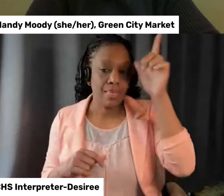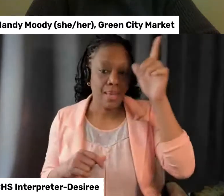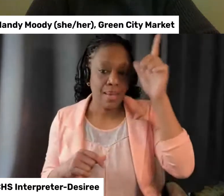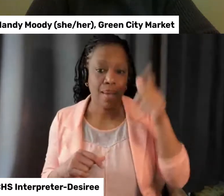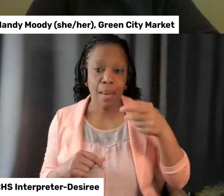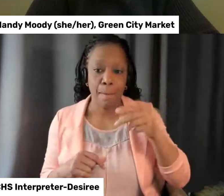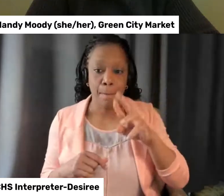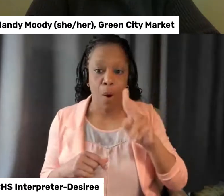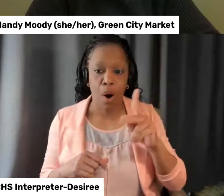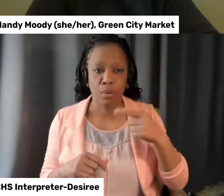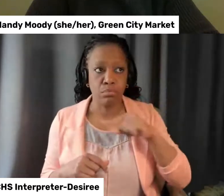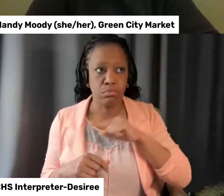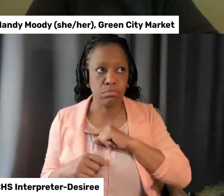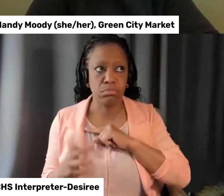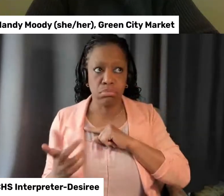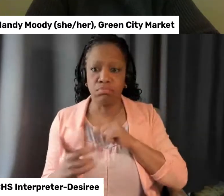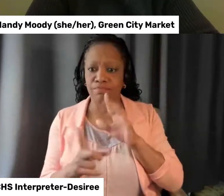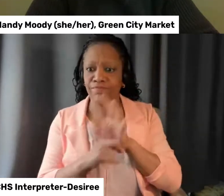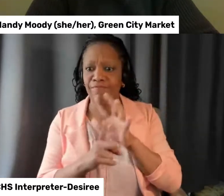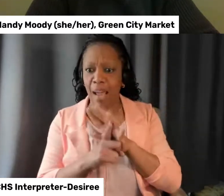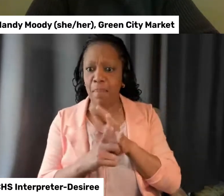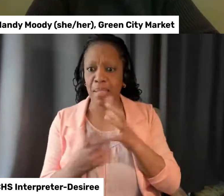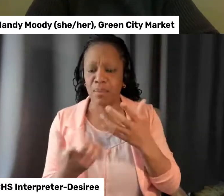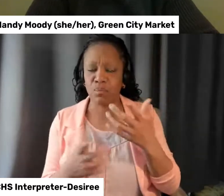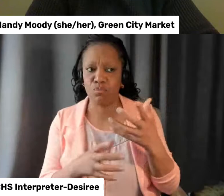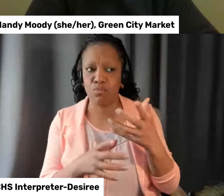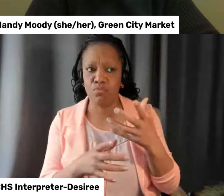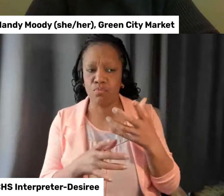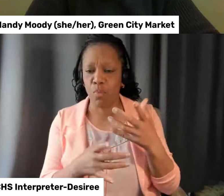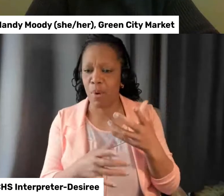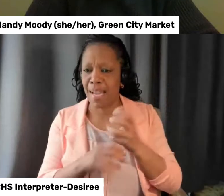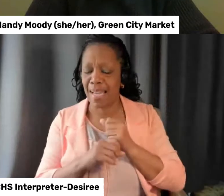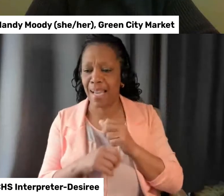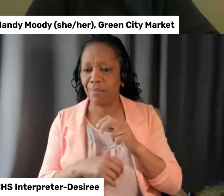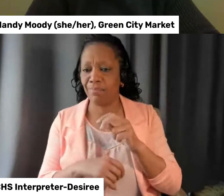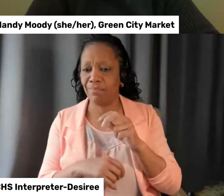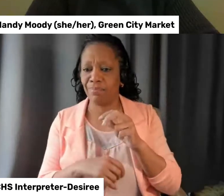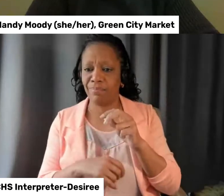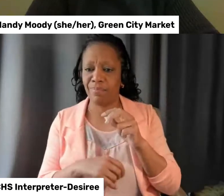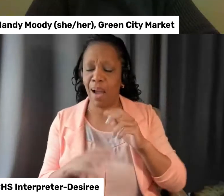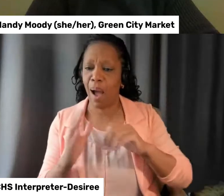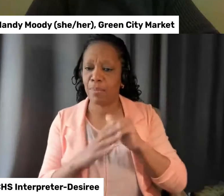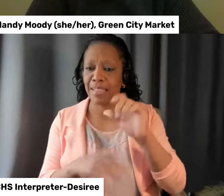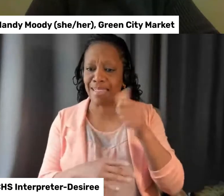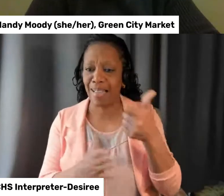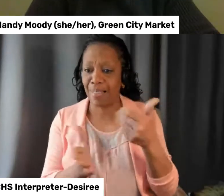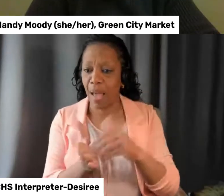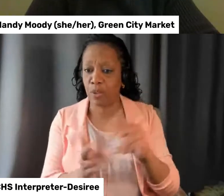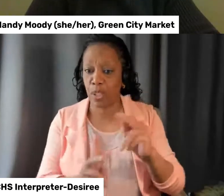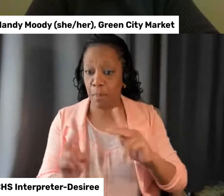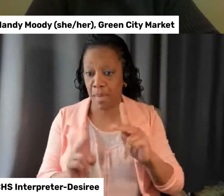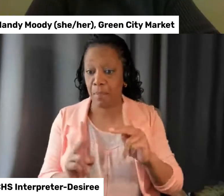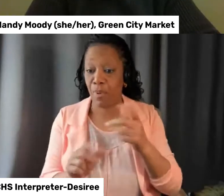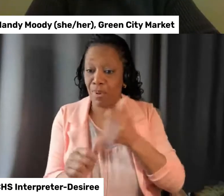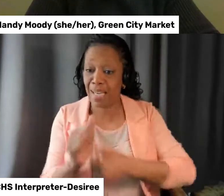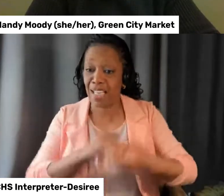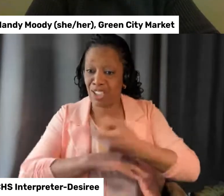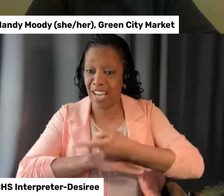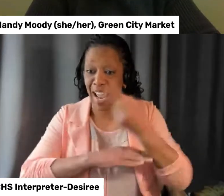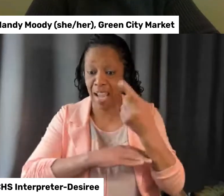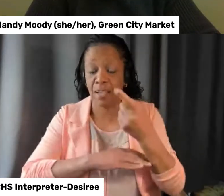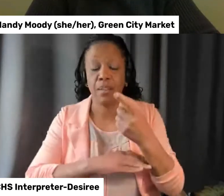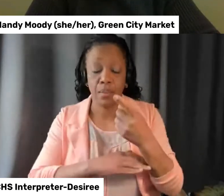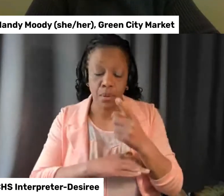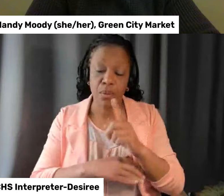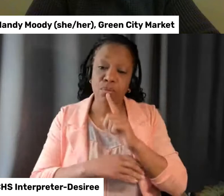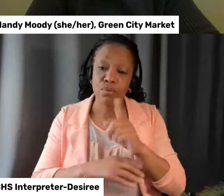from 3,000 all the way up to 10,000 people per market day throughout the season. So it's a really large